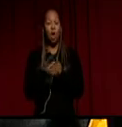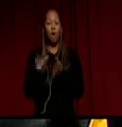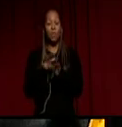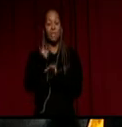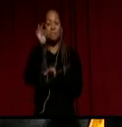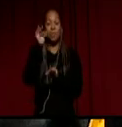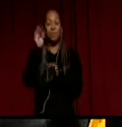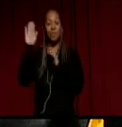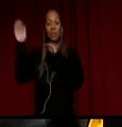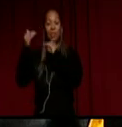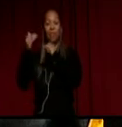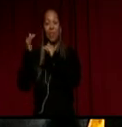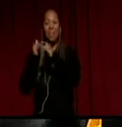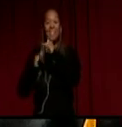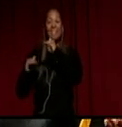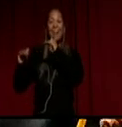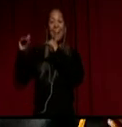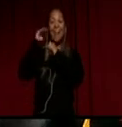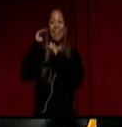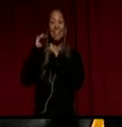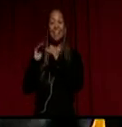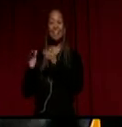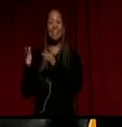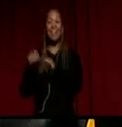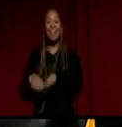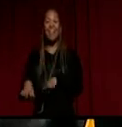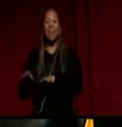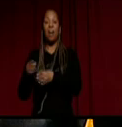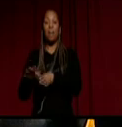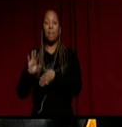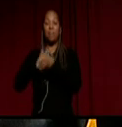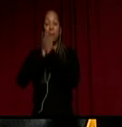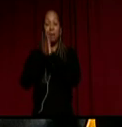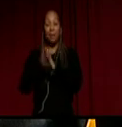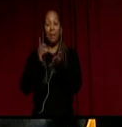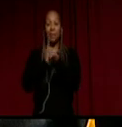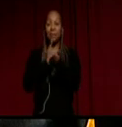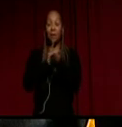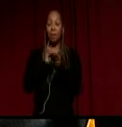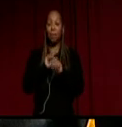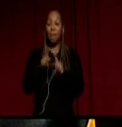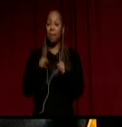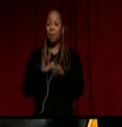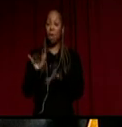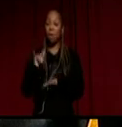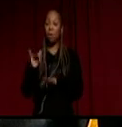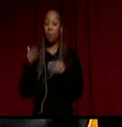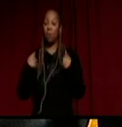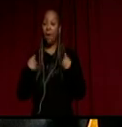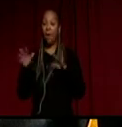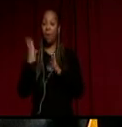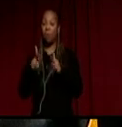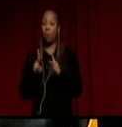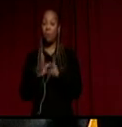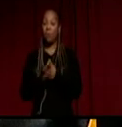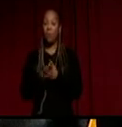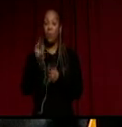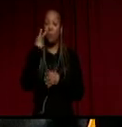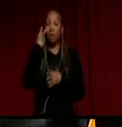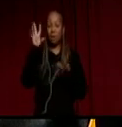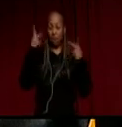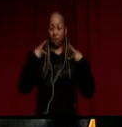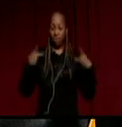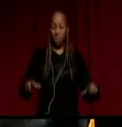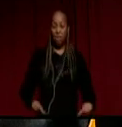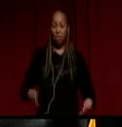level, that's the highest level of being a doctor. That's what I always say. Mm-hmm. But also, if you have people who are able to look at the physical